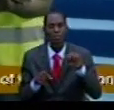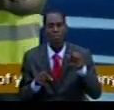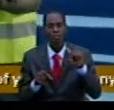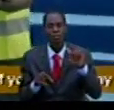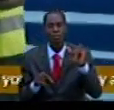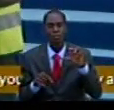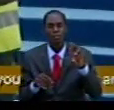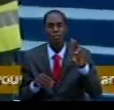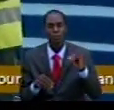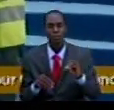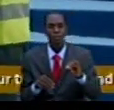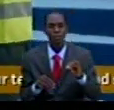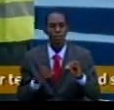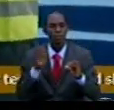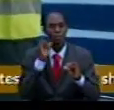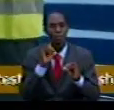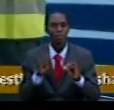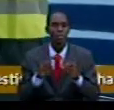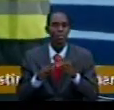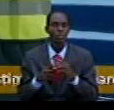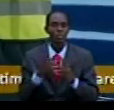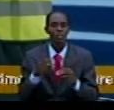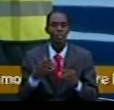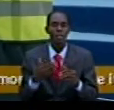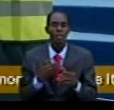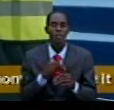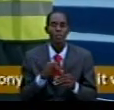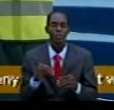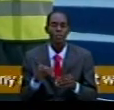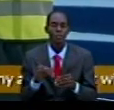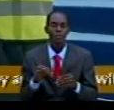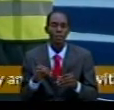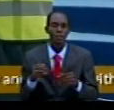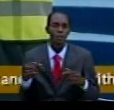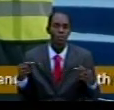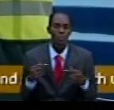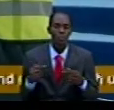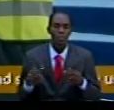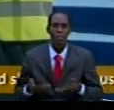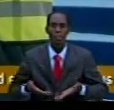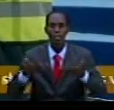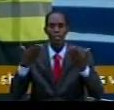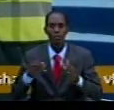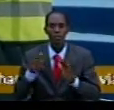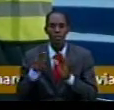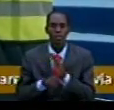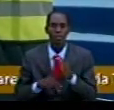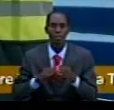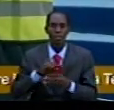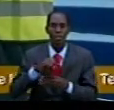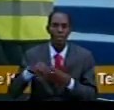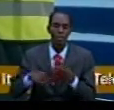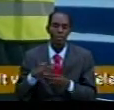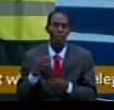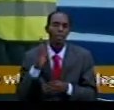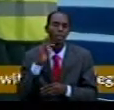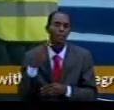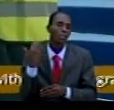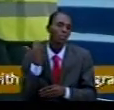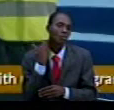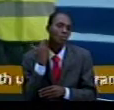started having the feeling of unwellness, heaviness around her neck and shoulder. And this